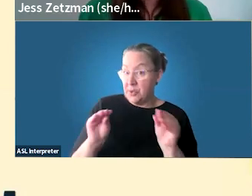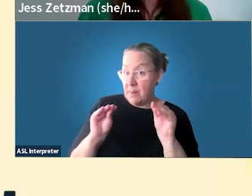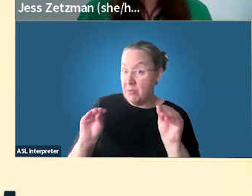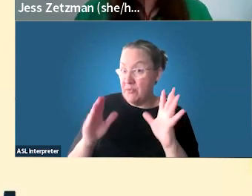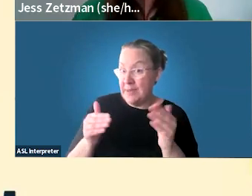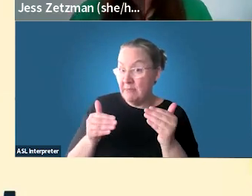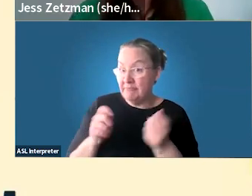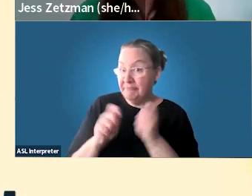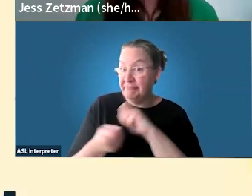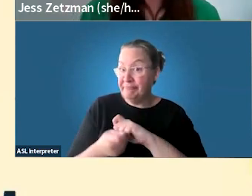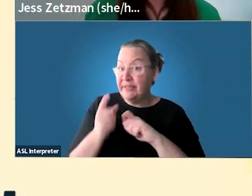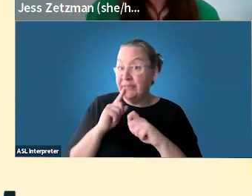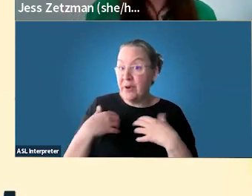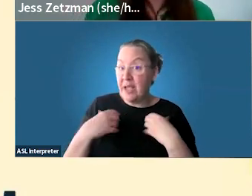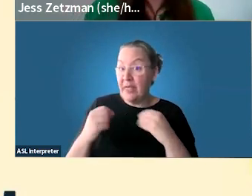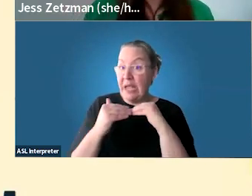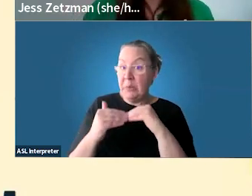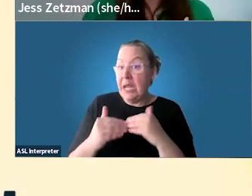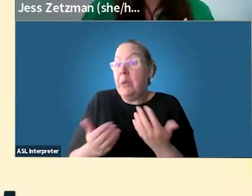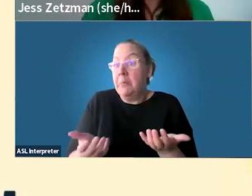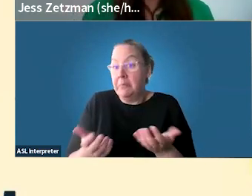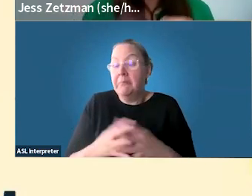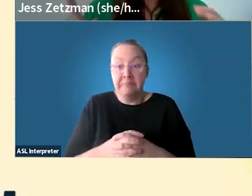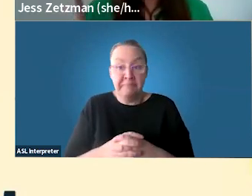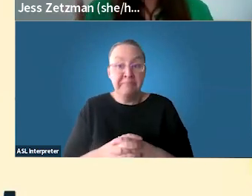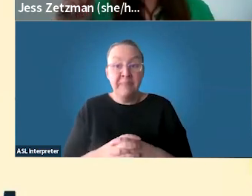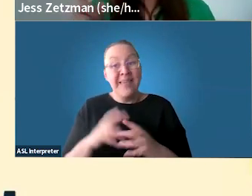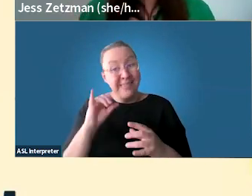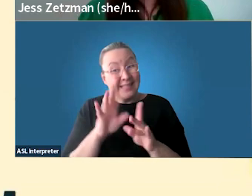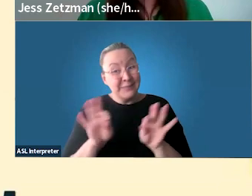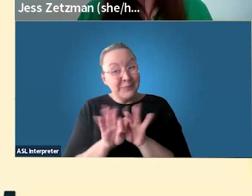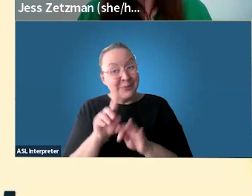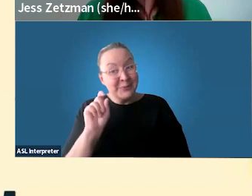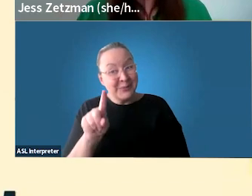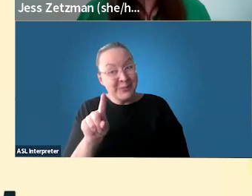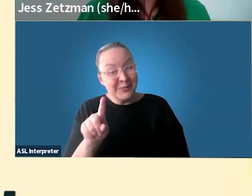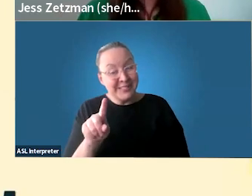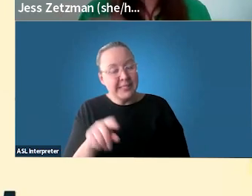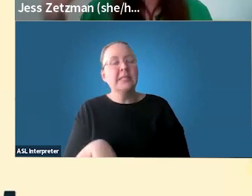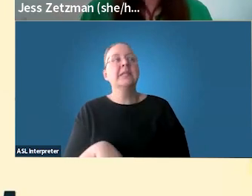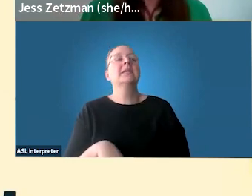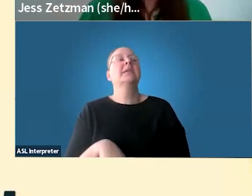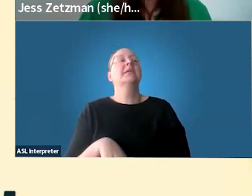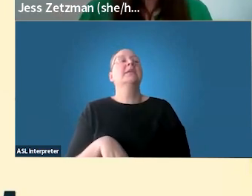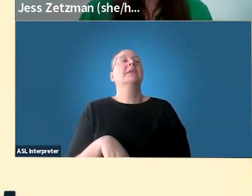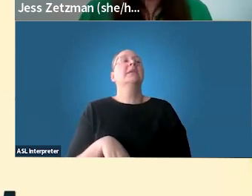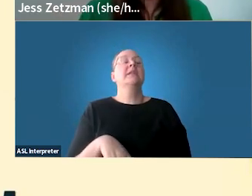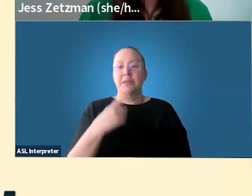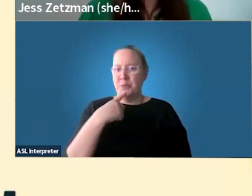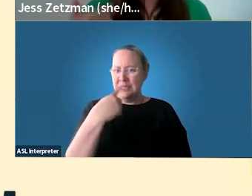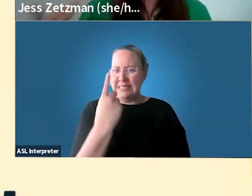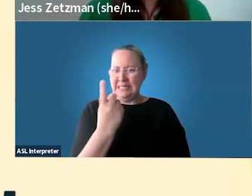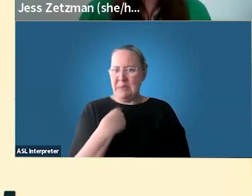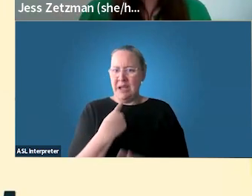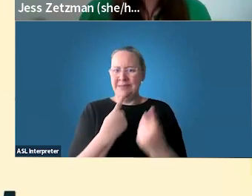equity? Sorry, I jumped ahead, Trevor. But this is important because this is the setup, is that the response that we